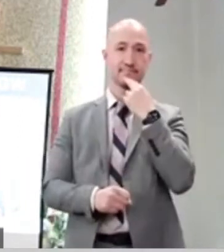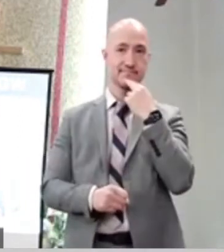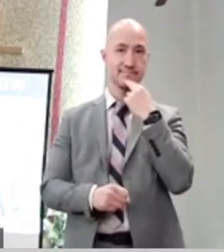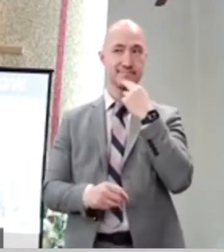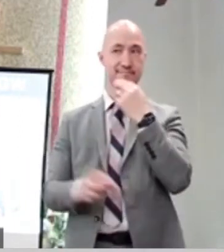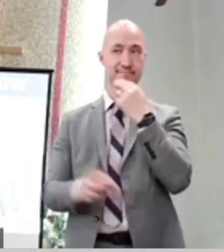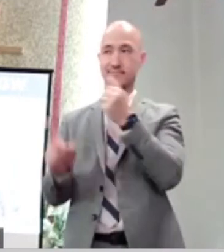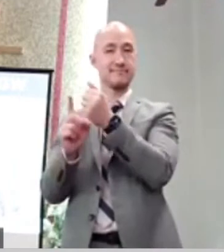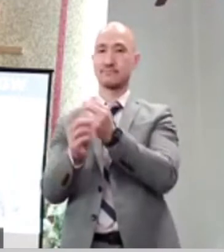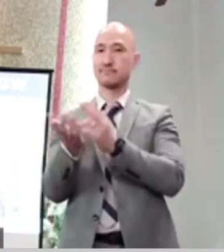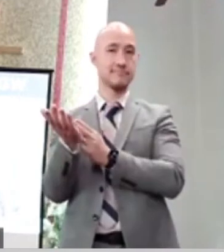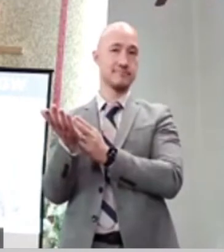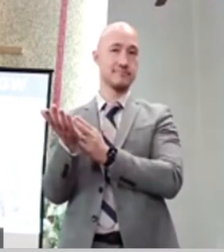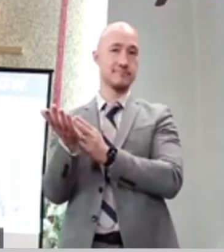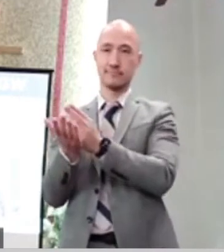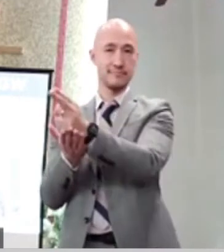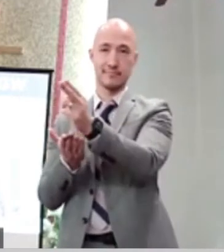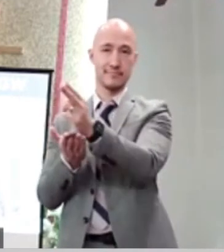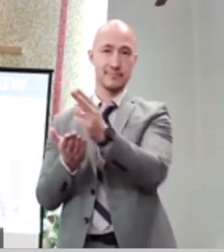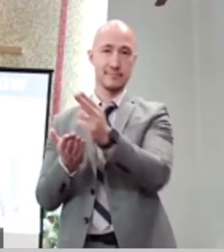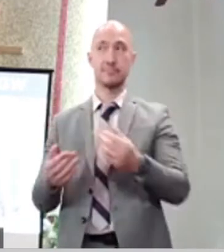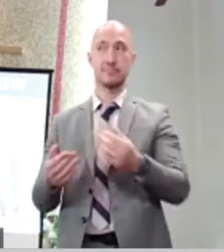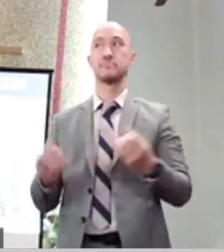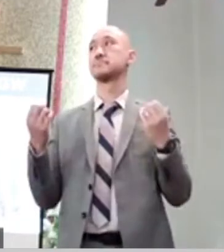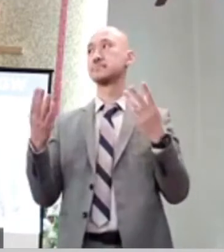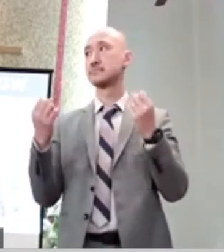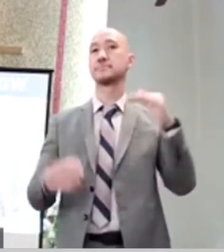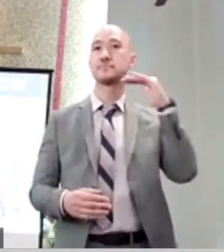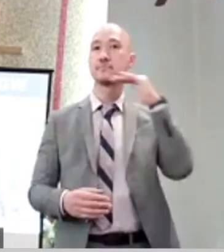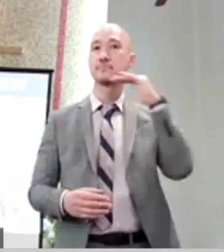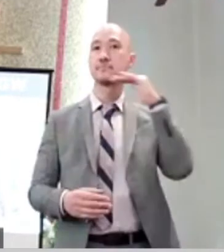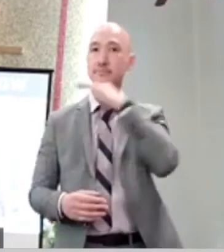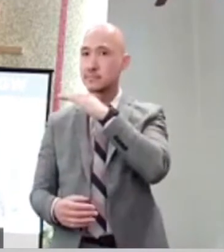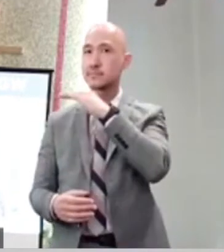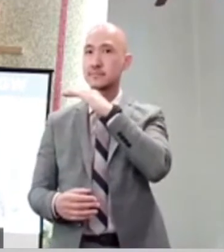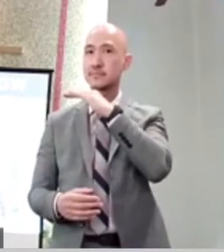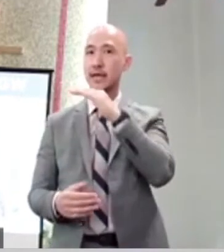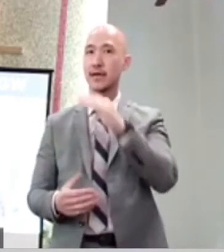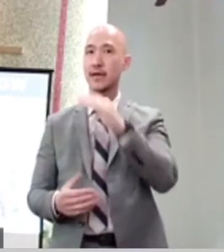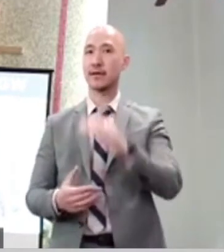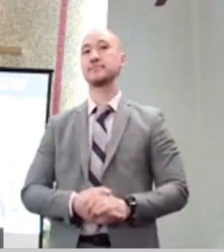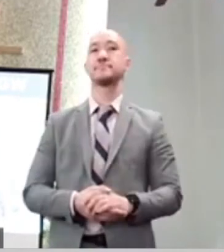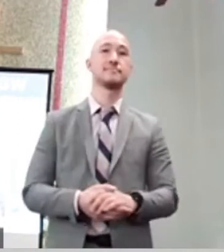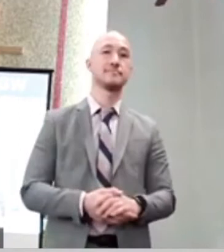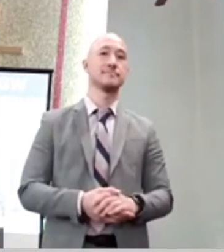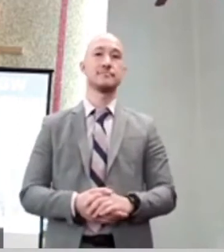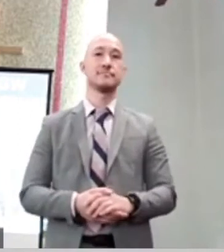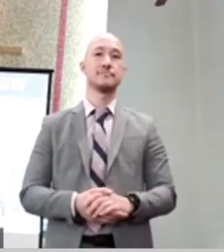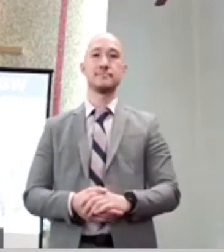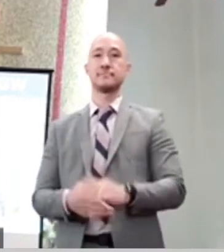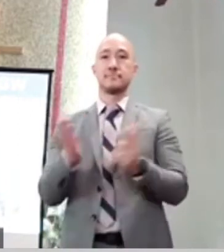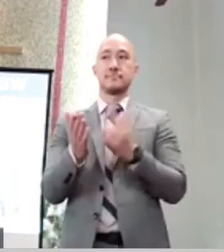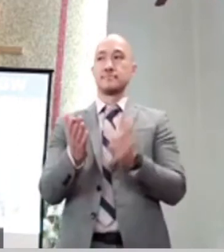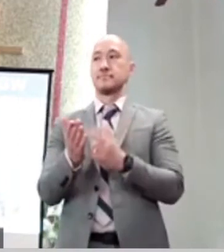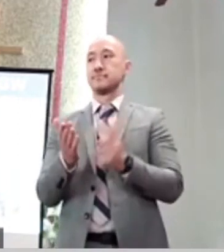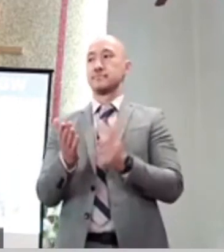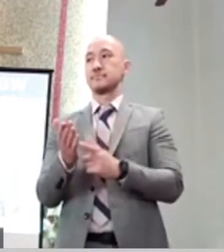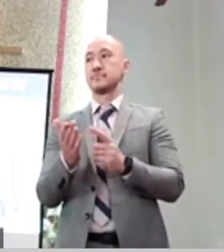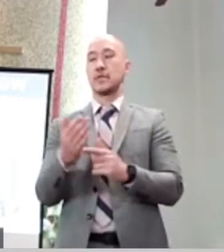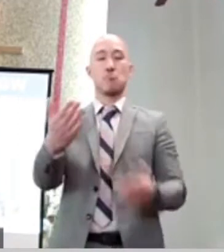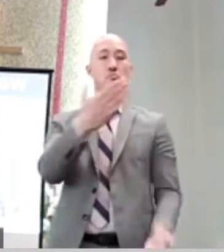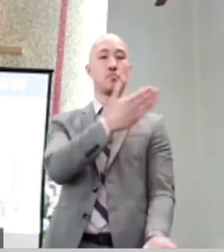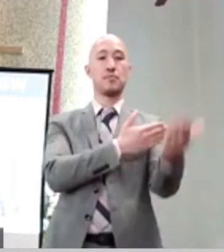they were not honest in their dealings with other people. You know, they had their little booths and their little offices. That's where probably Levi was sitting,